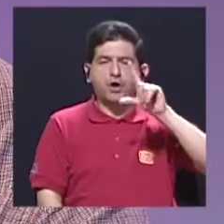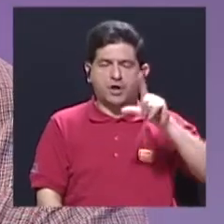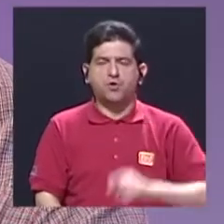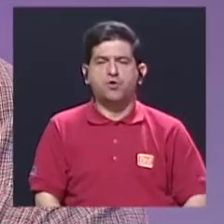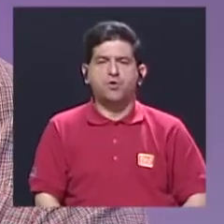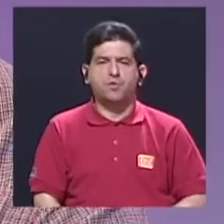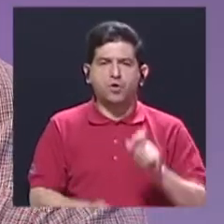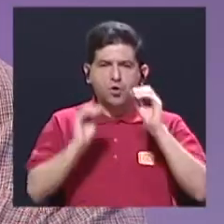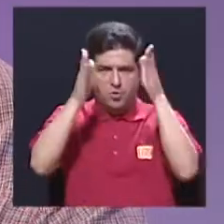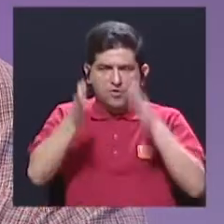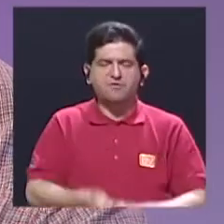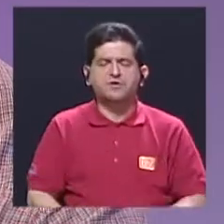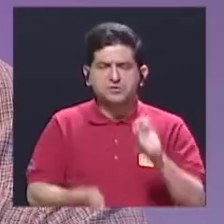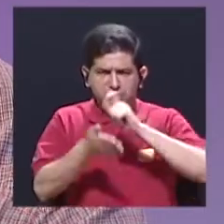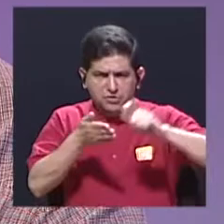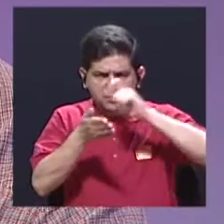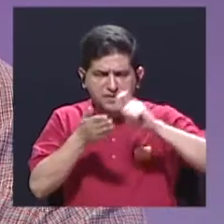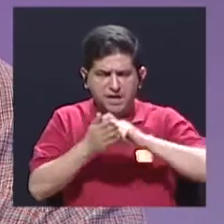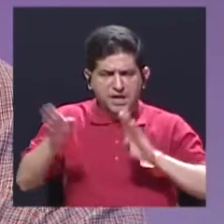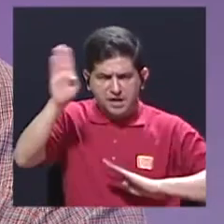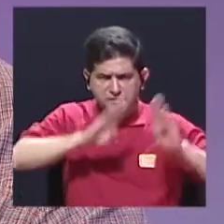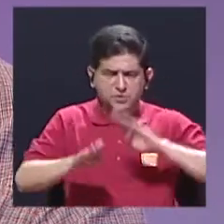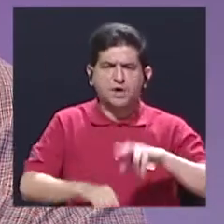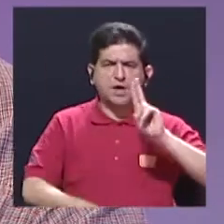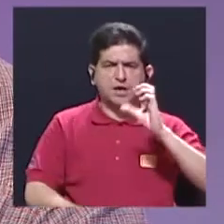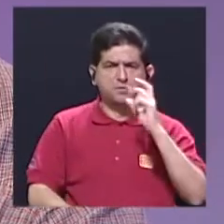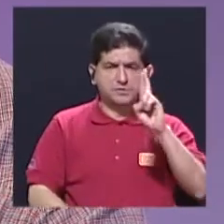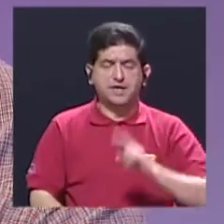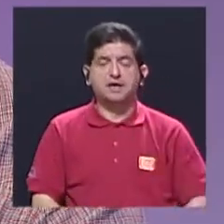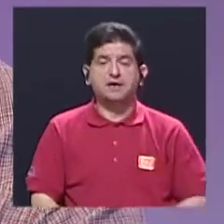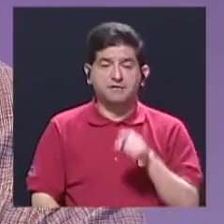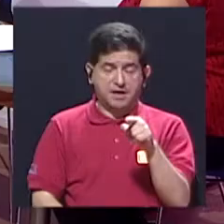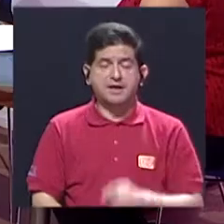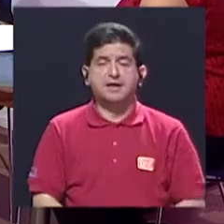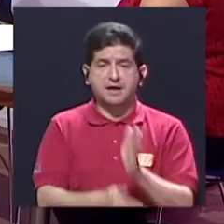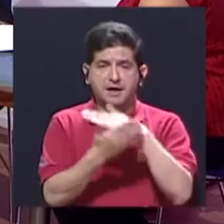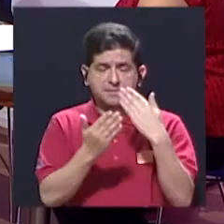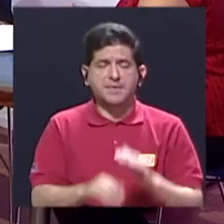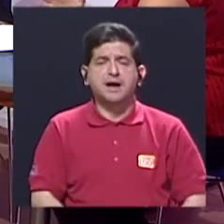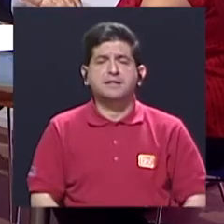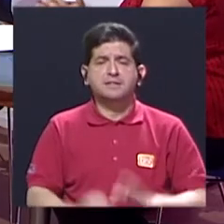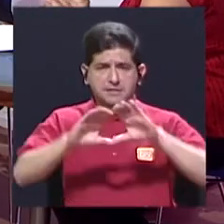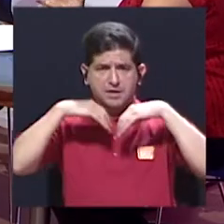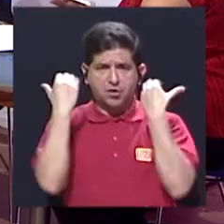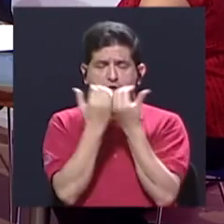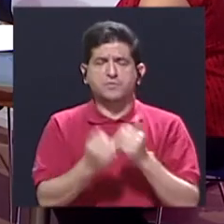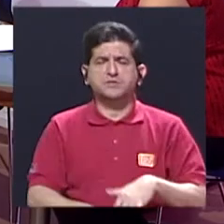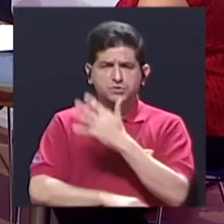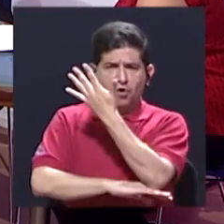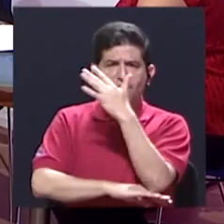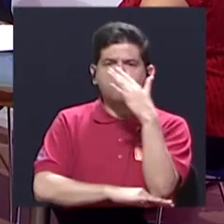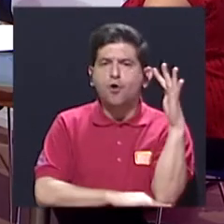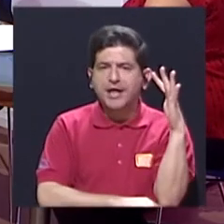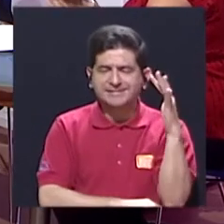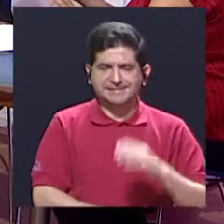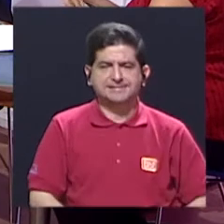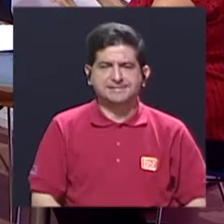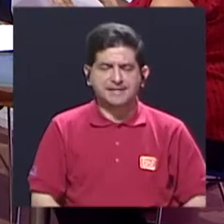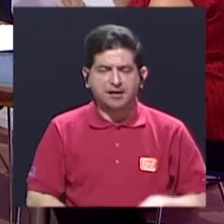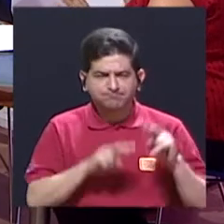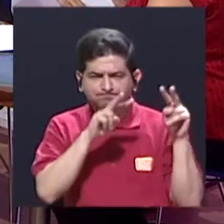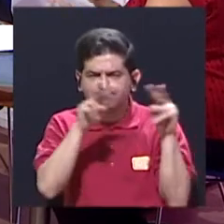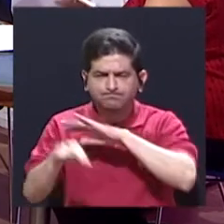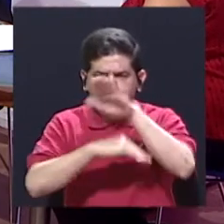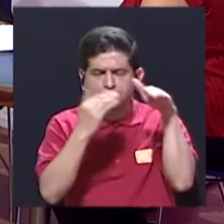of the School of Biology of the University of Costa Rica. And he also participates in the Forest Forest of the UCR, who is responsible for protecting the forest